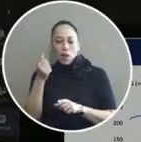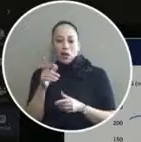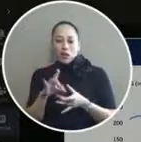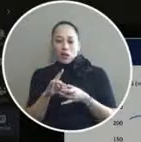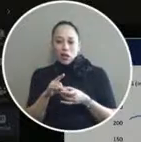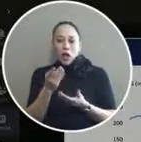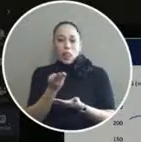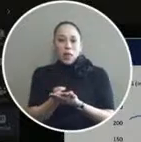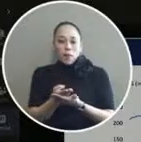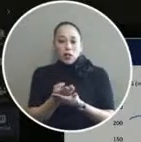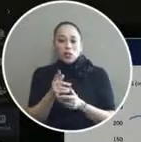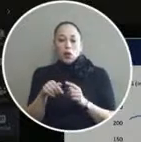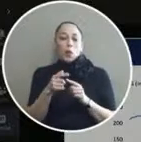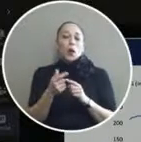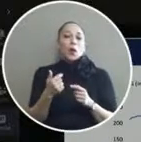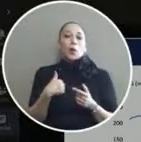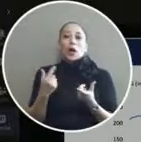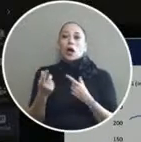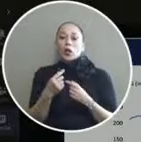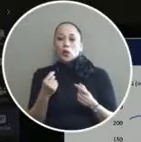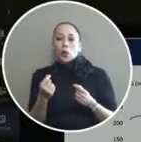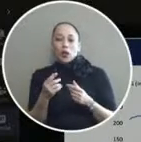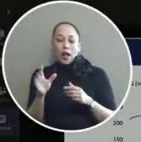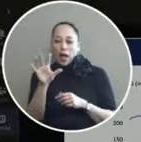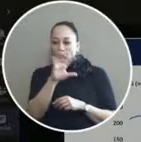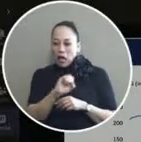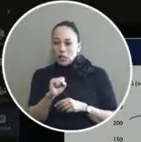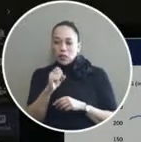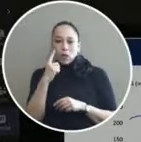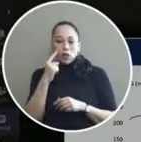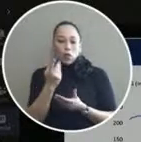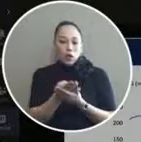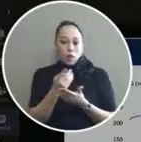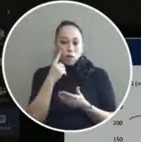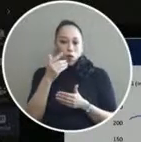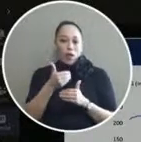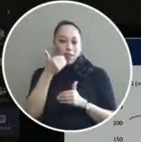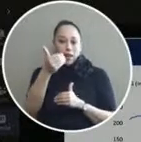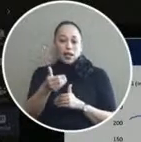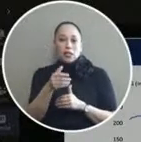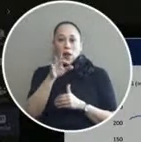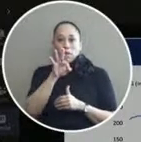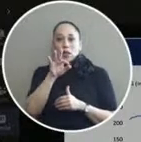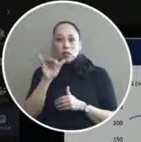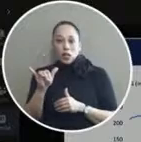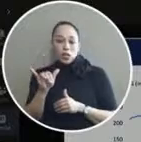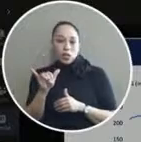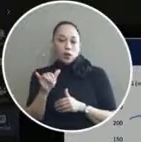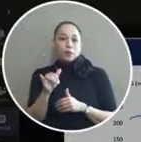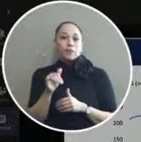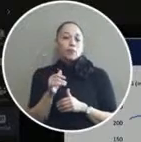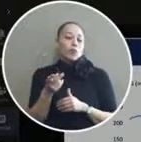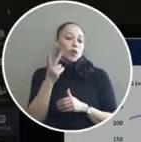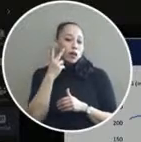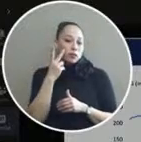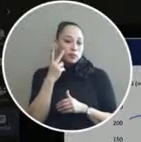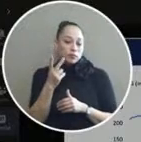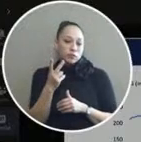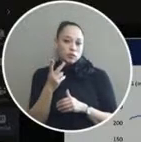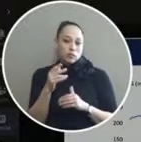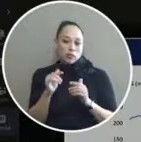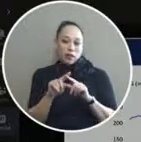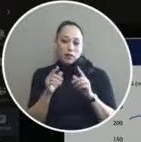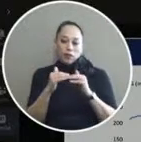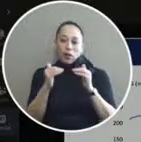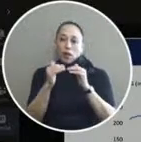budget, when we did the original estimates for budgeting for the next fiscal year, we did look at Great Recession